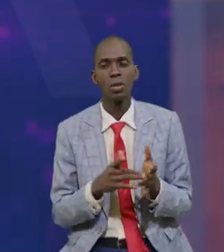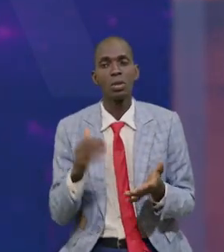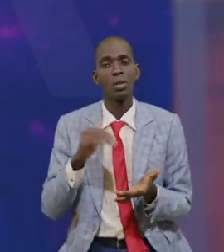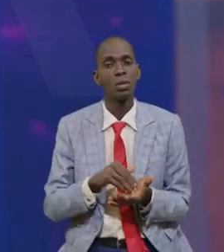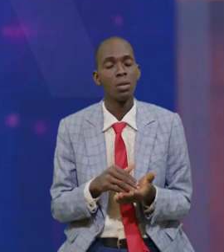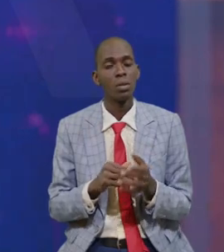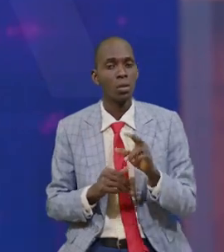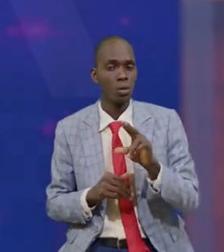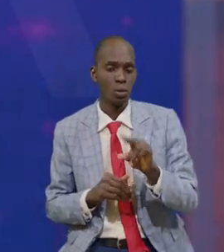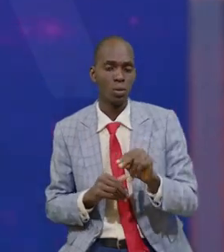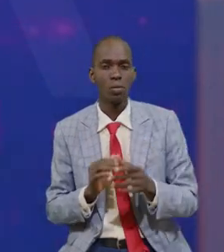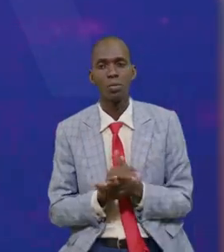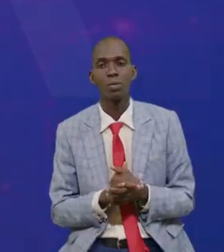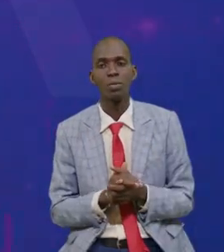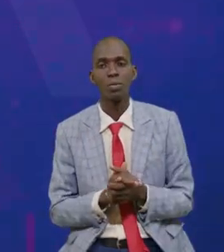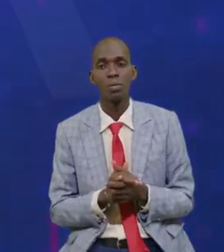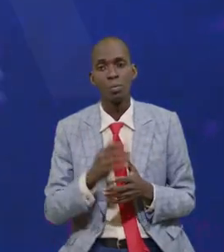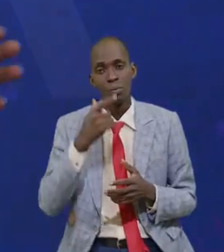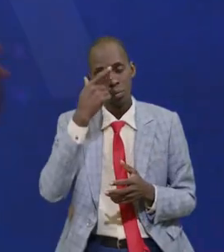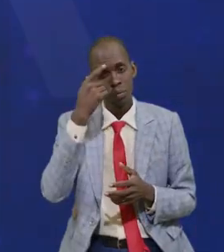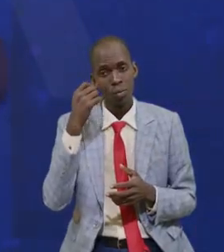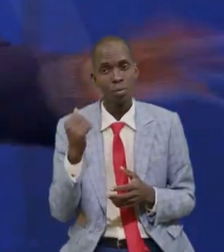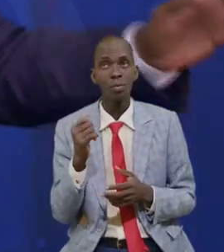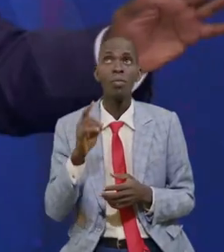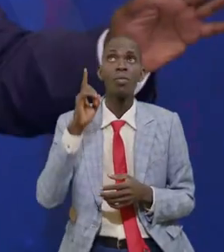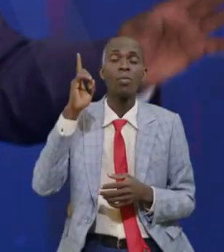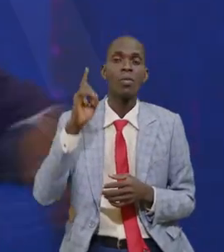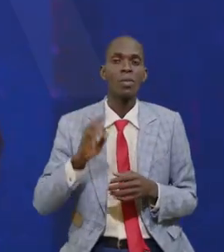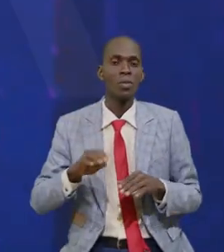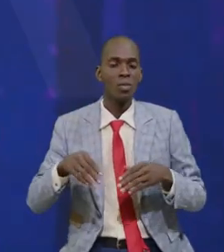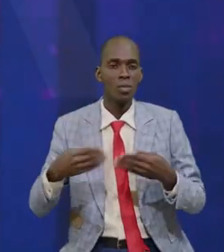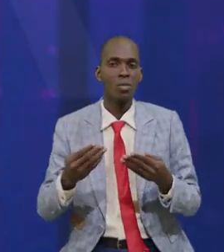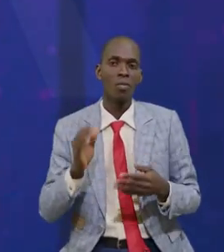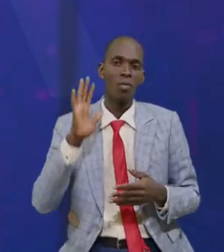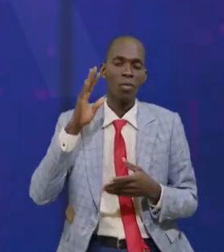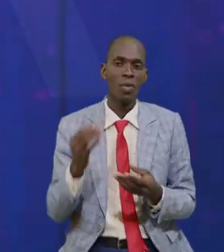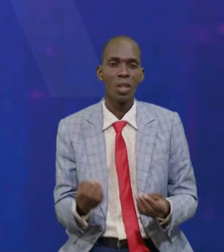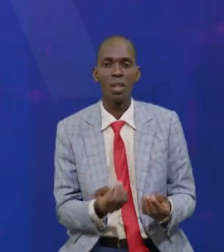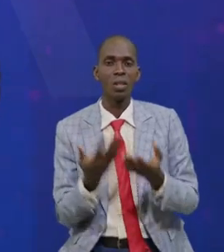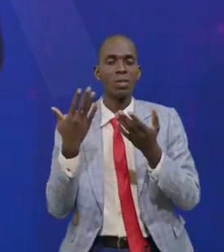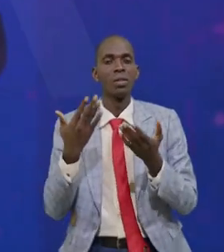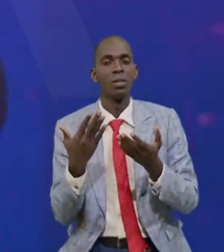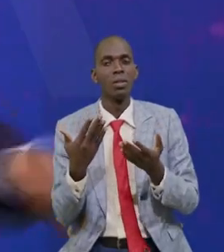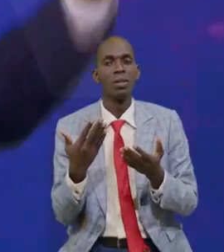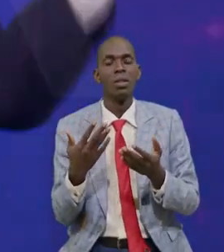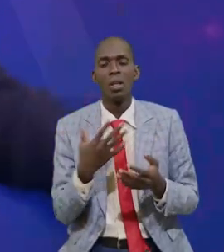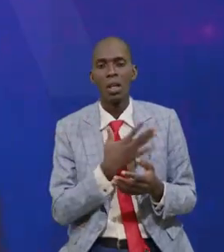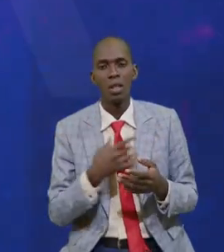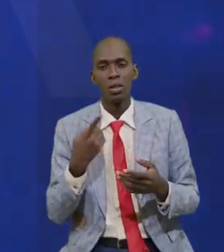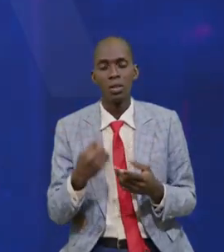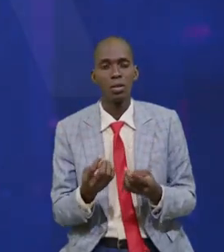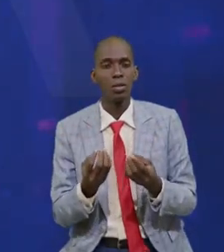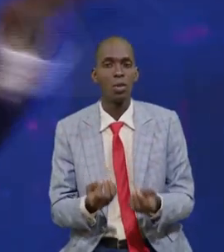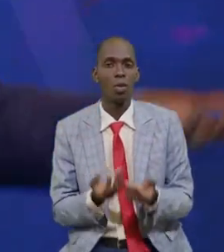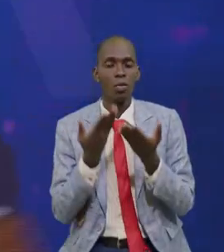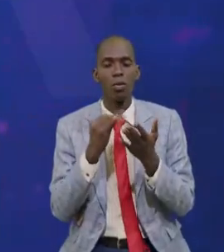no. Because he gave the sacrifice and the offering once